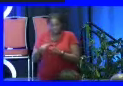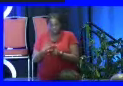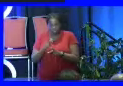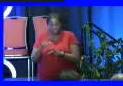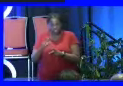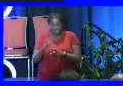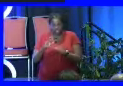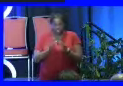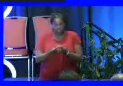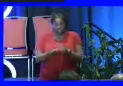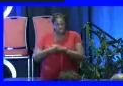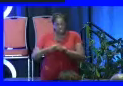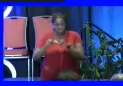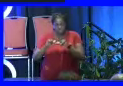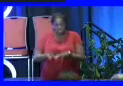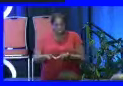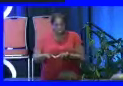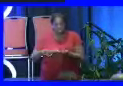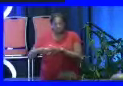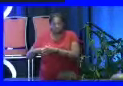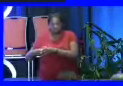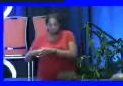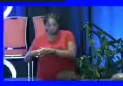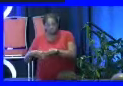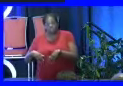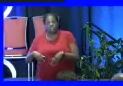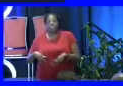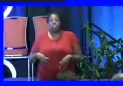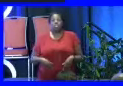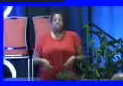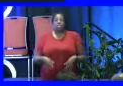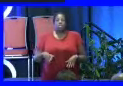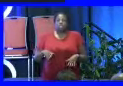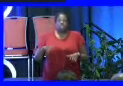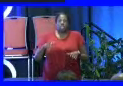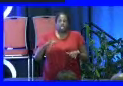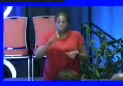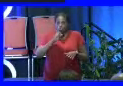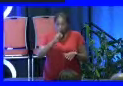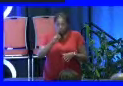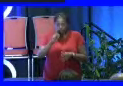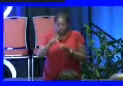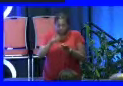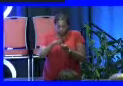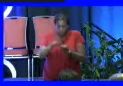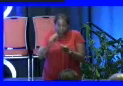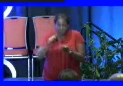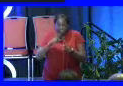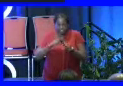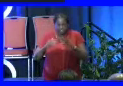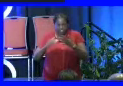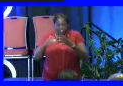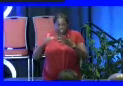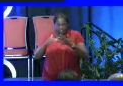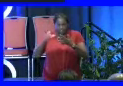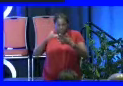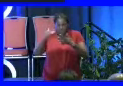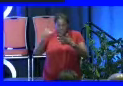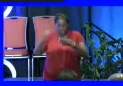family shelter system, where it's aggregated and deduplicated, and we have different levels of security